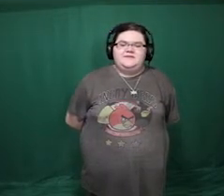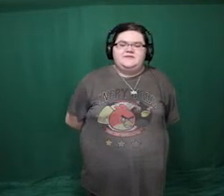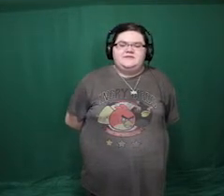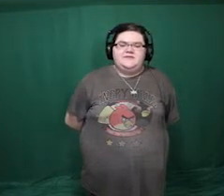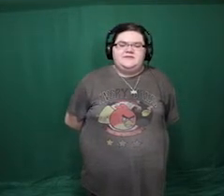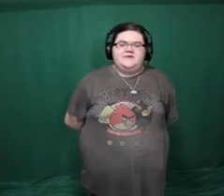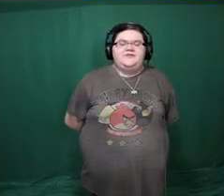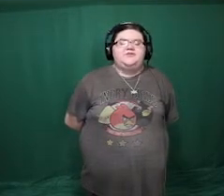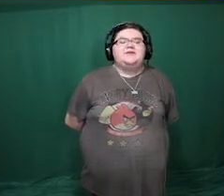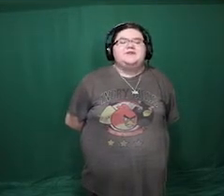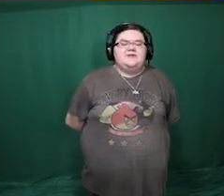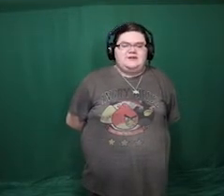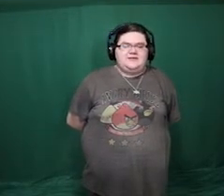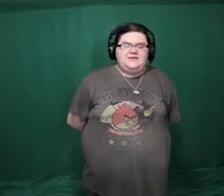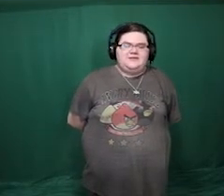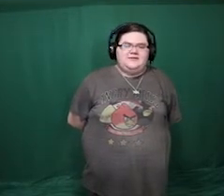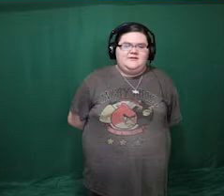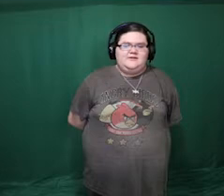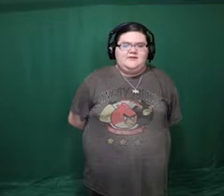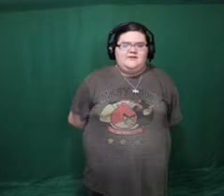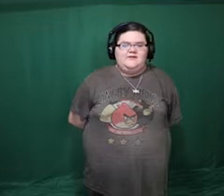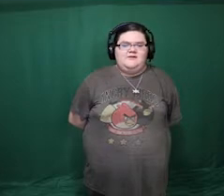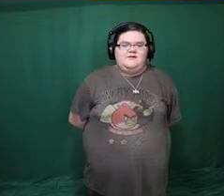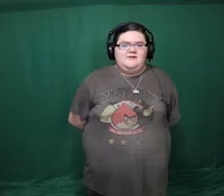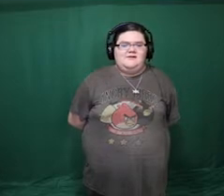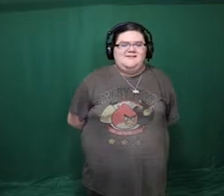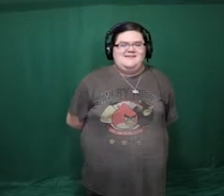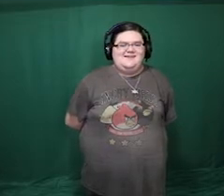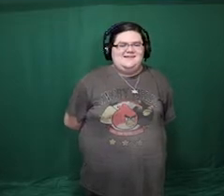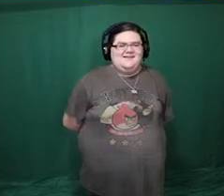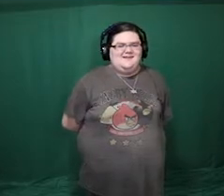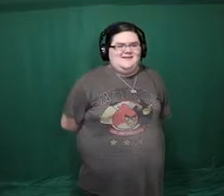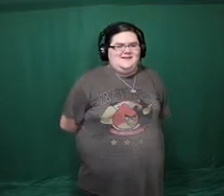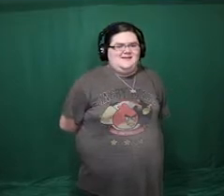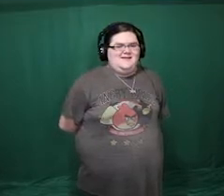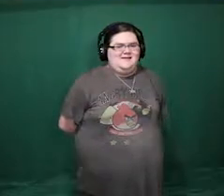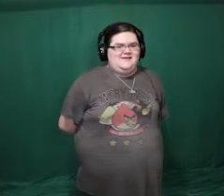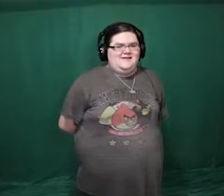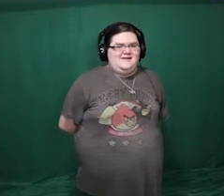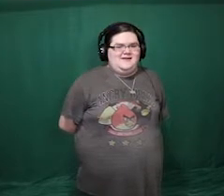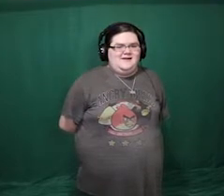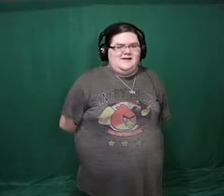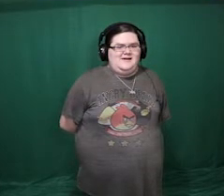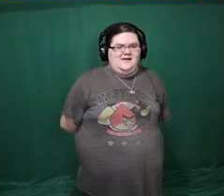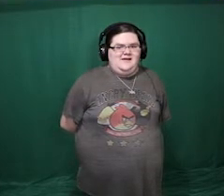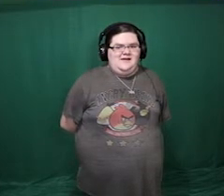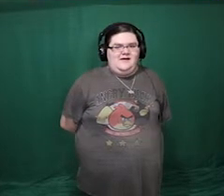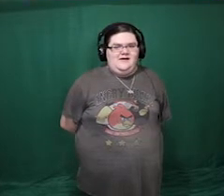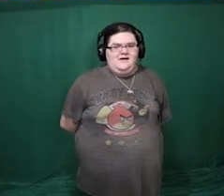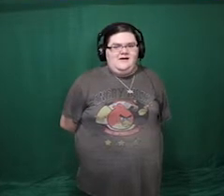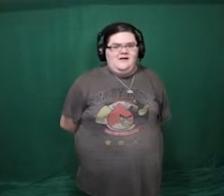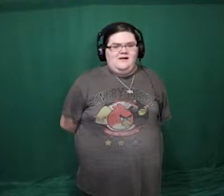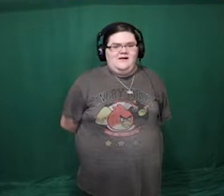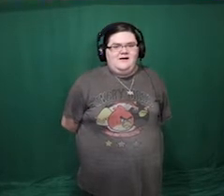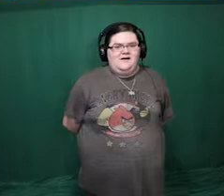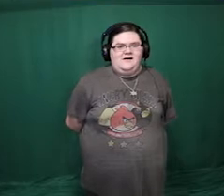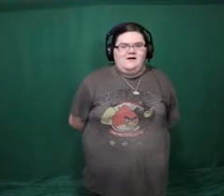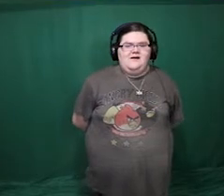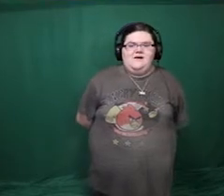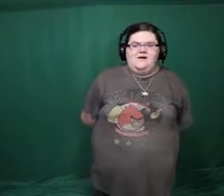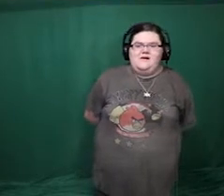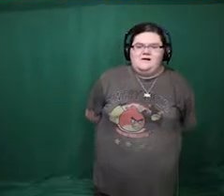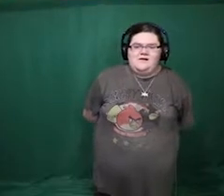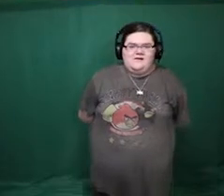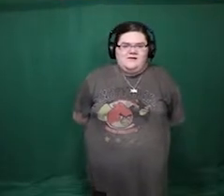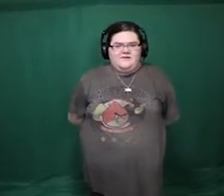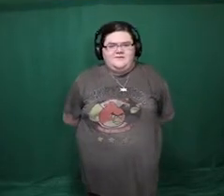on the. Yeah. On the twisty twist. I assume the arrows tell you which way it goes. And that bit there at the end where you can see three spinning ones at the end, make sure you jump onto